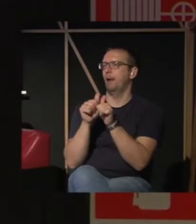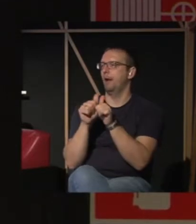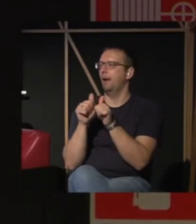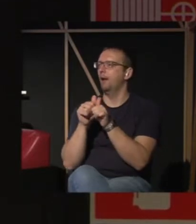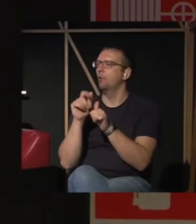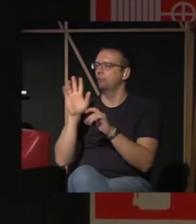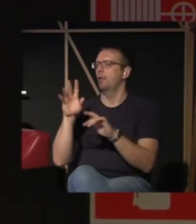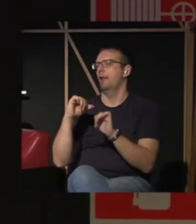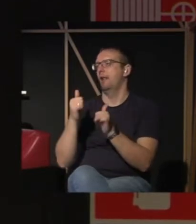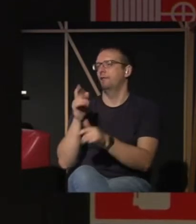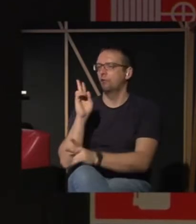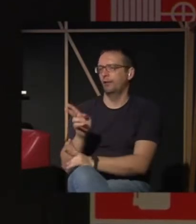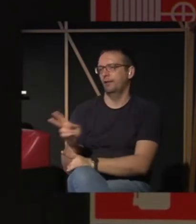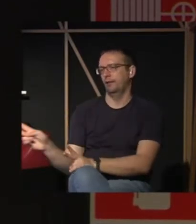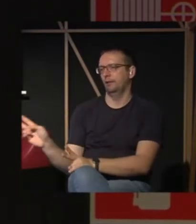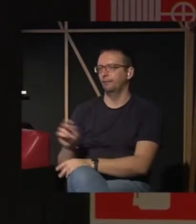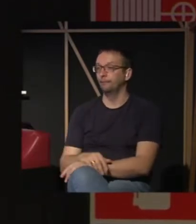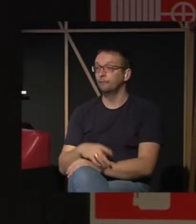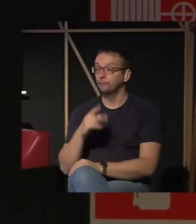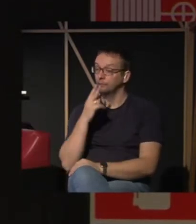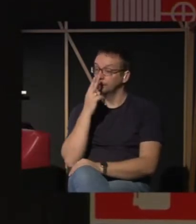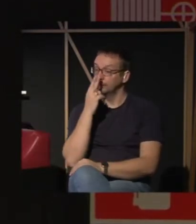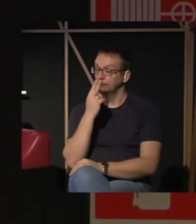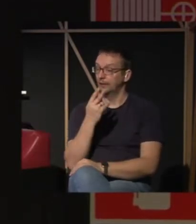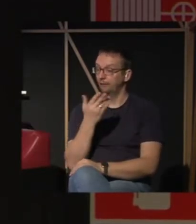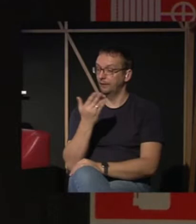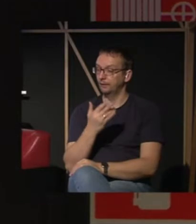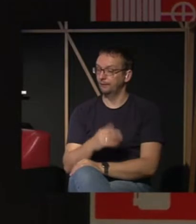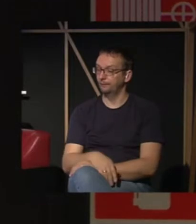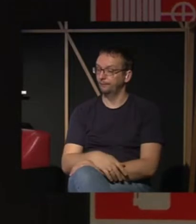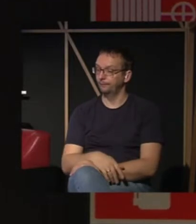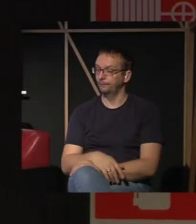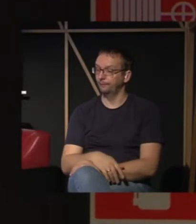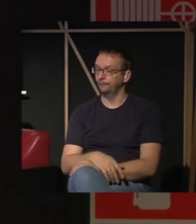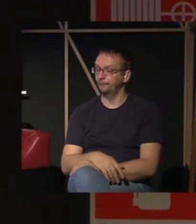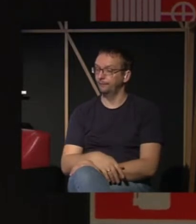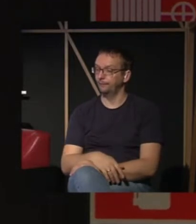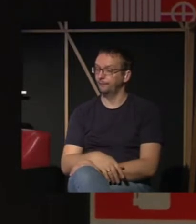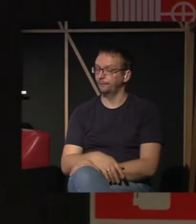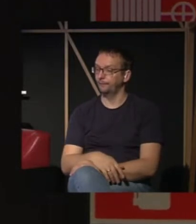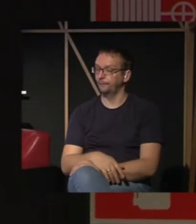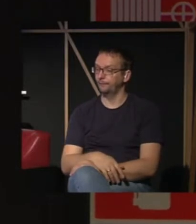made available for an escort program at each one of the stadiums.